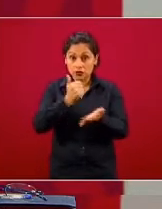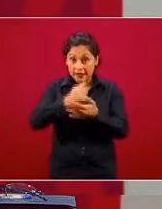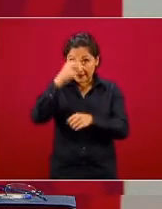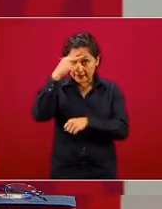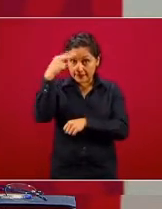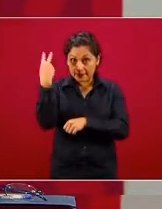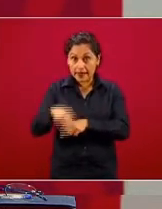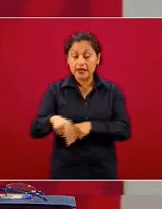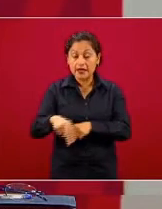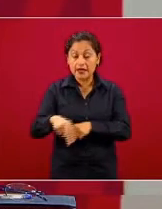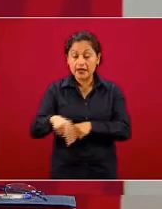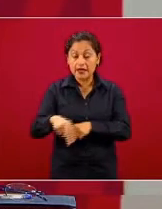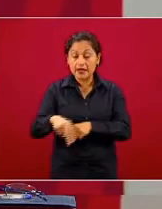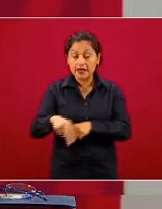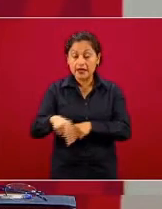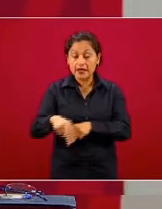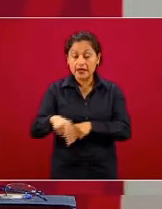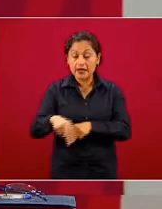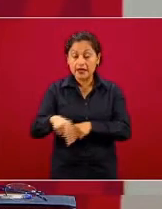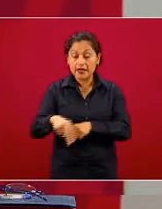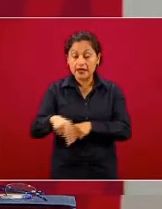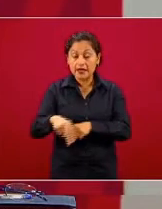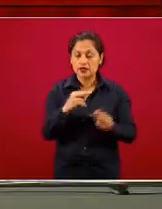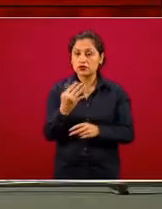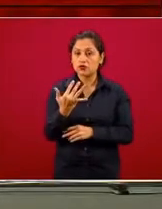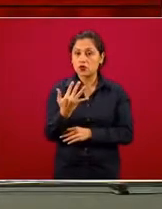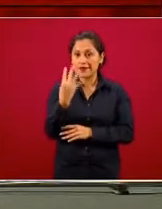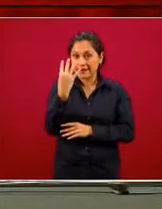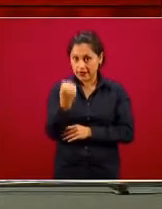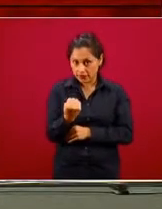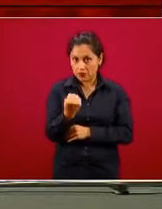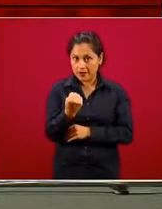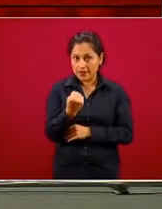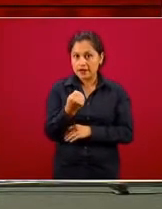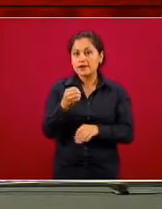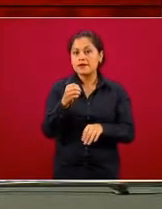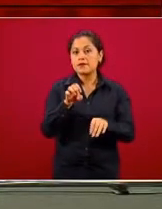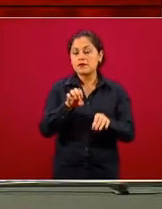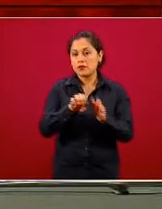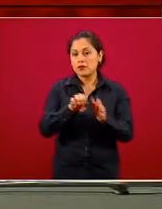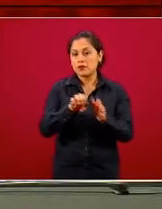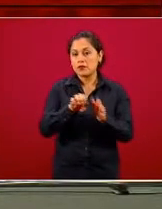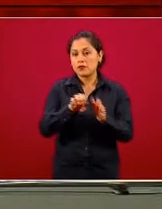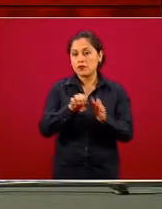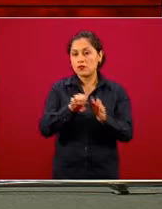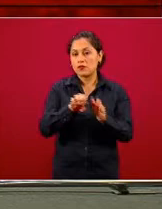Mexico City just by itself without looking at the municipalities that are surrounding it.